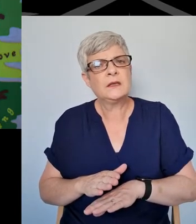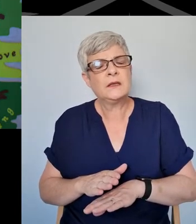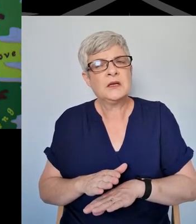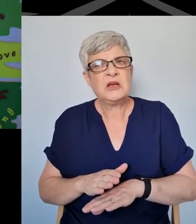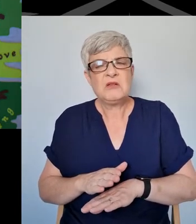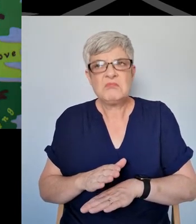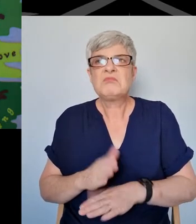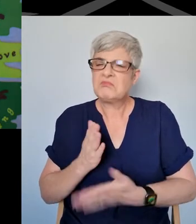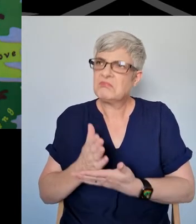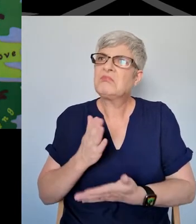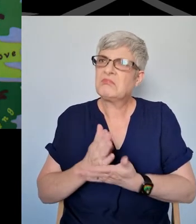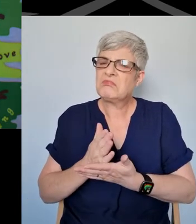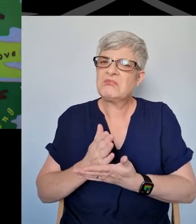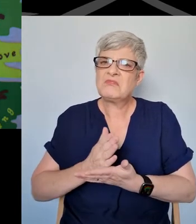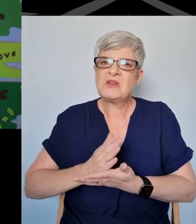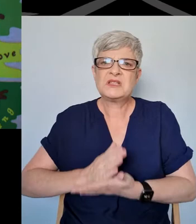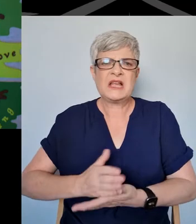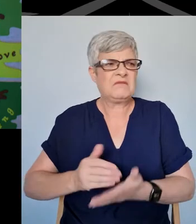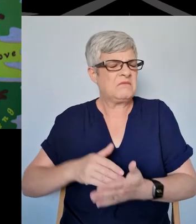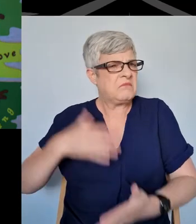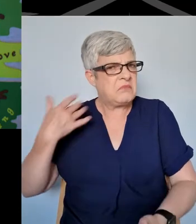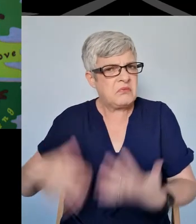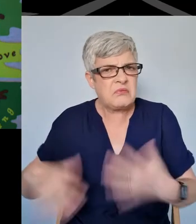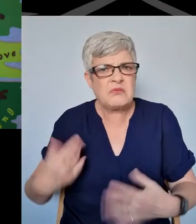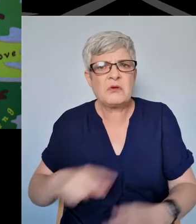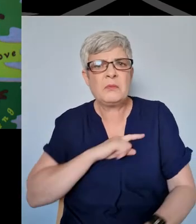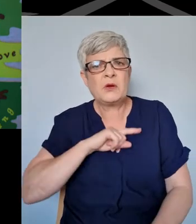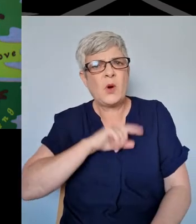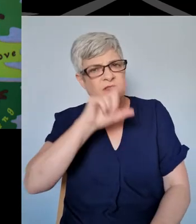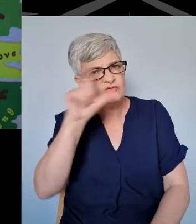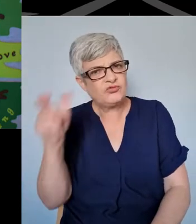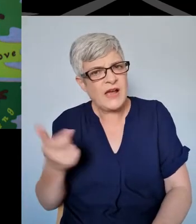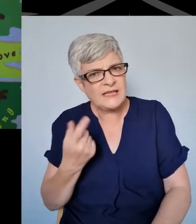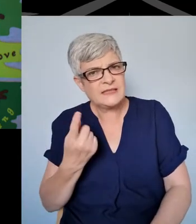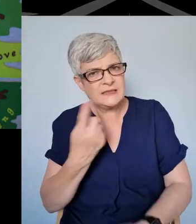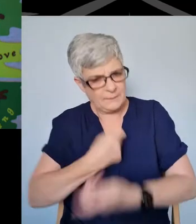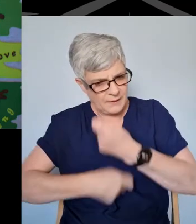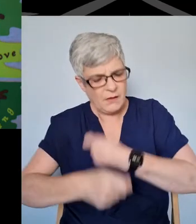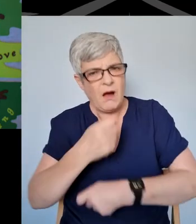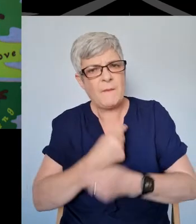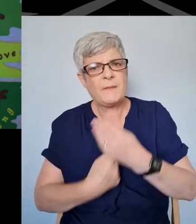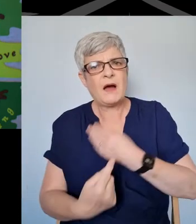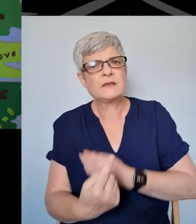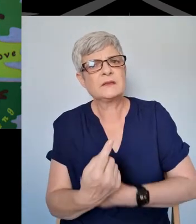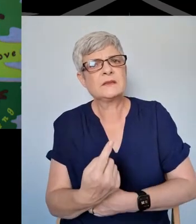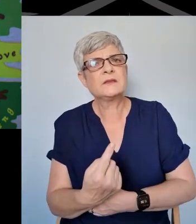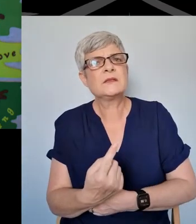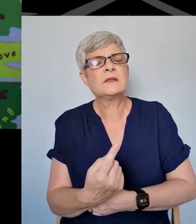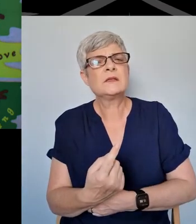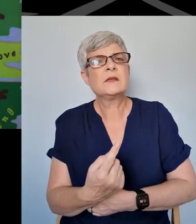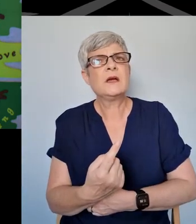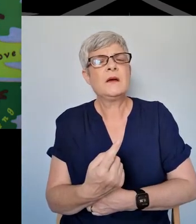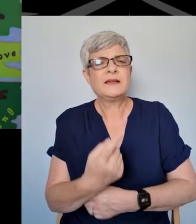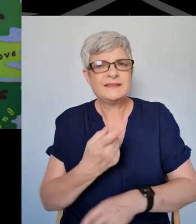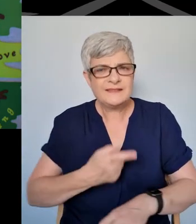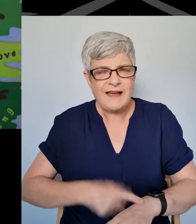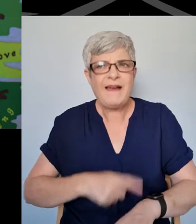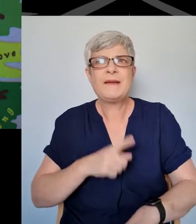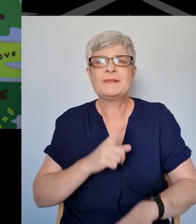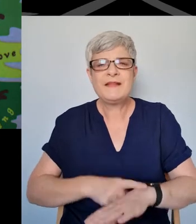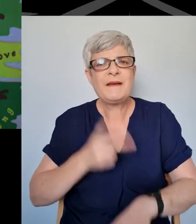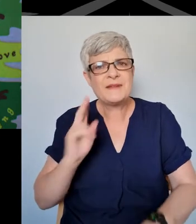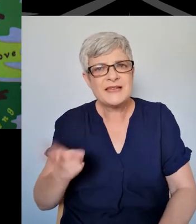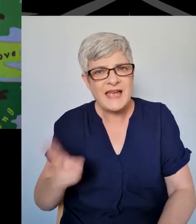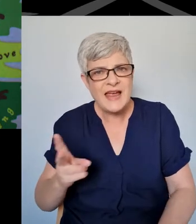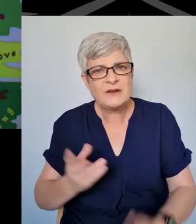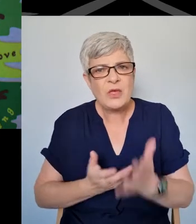and though it came at great cost in Christ becoming one of us, and though time and time again through your Spirit